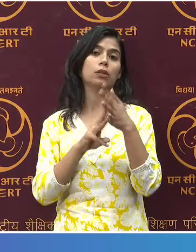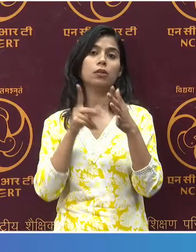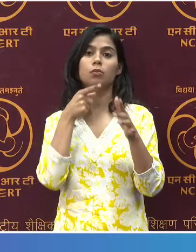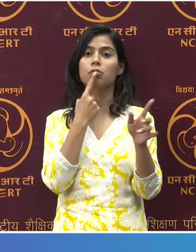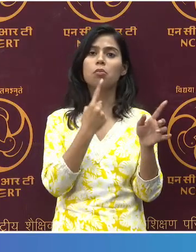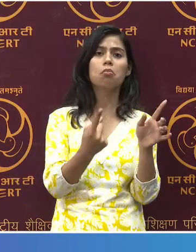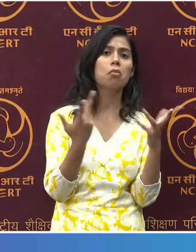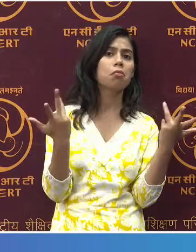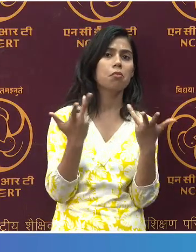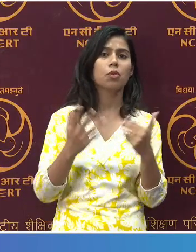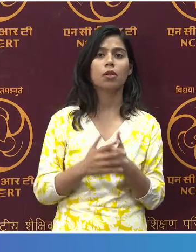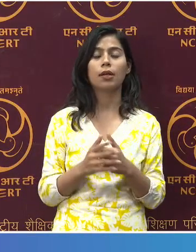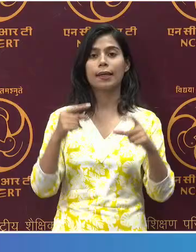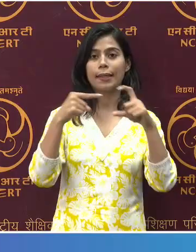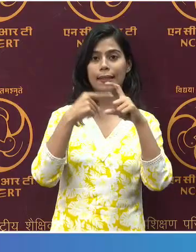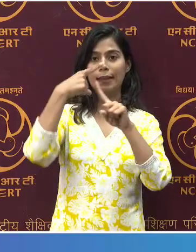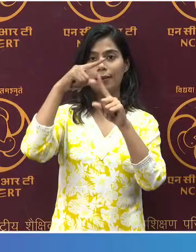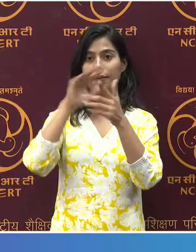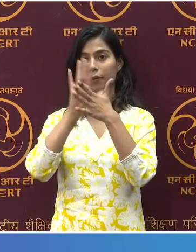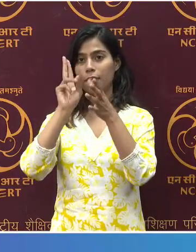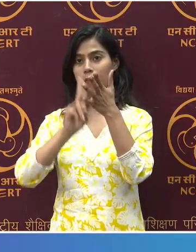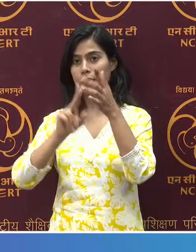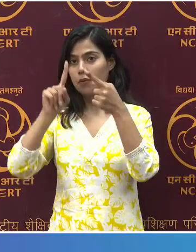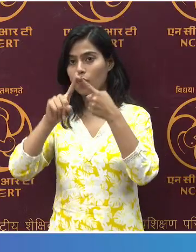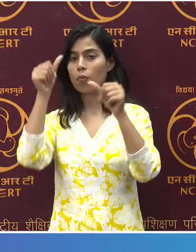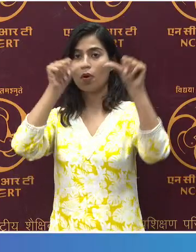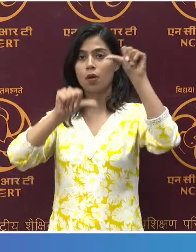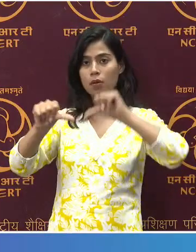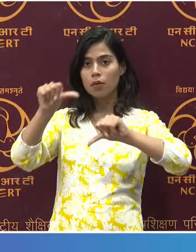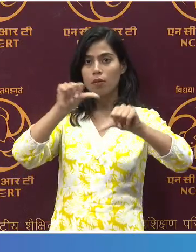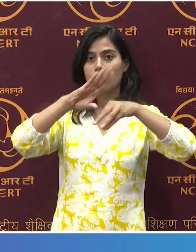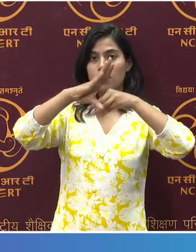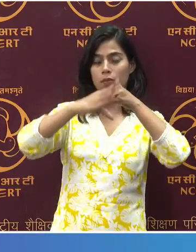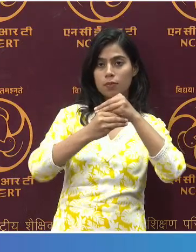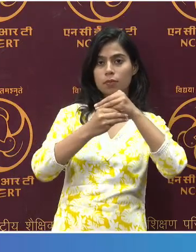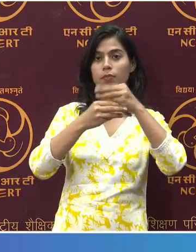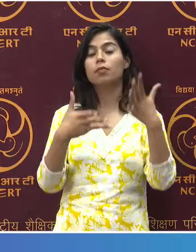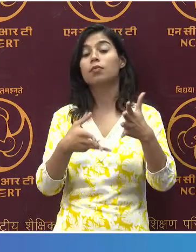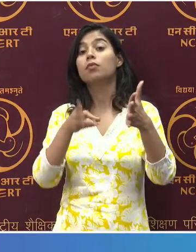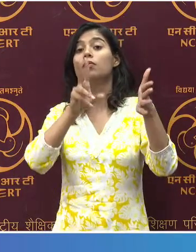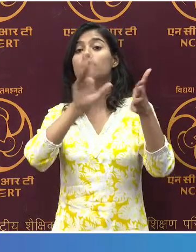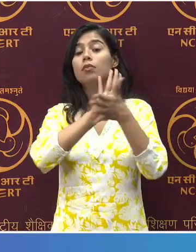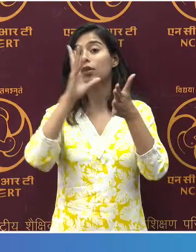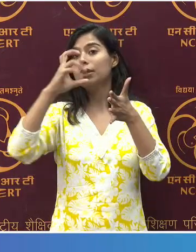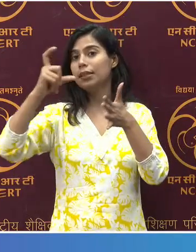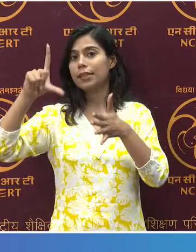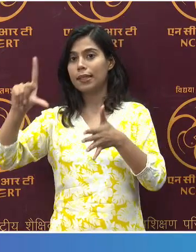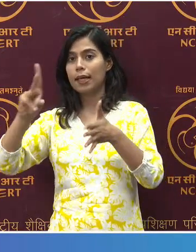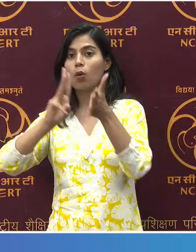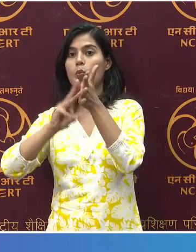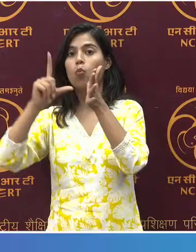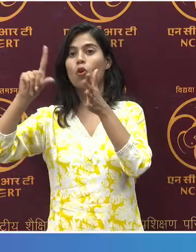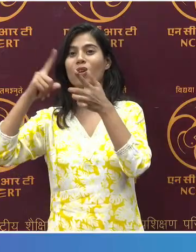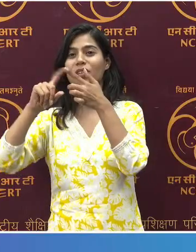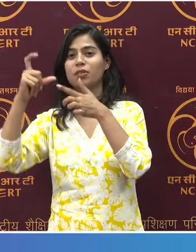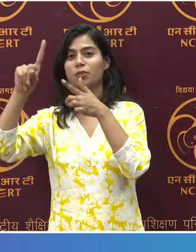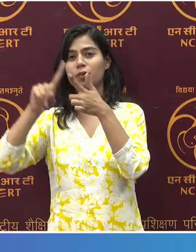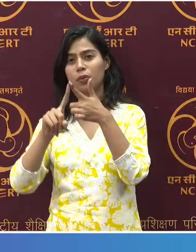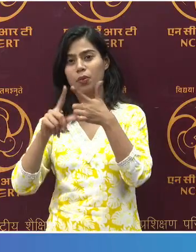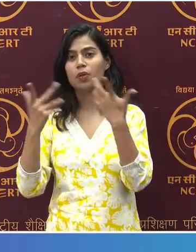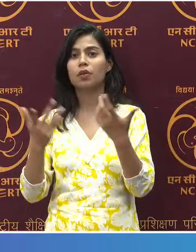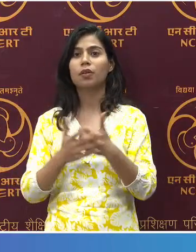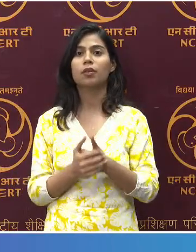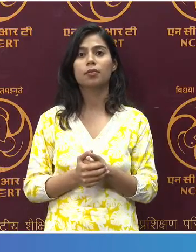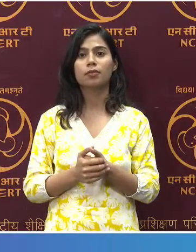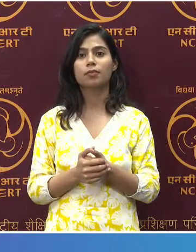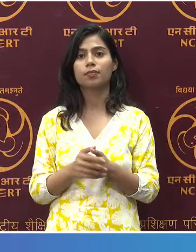that ethene undergo the process of addition with HCl molecule, and we get the molecule of alkyl halides,